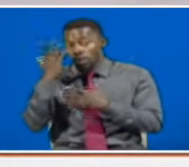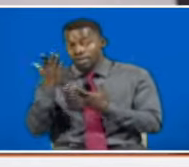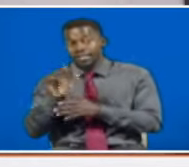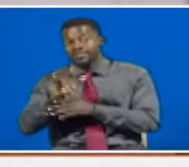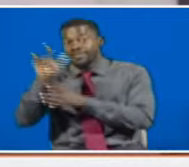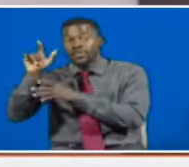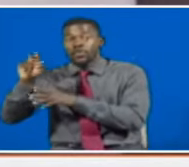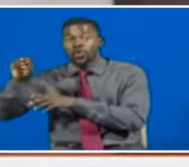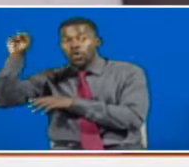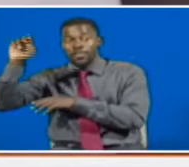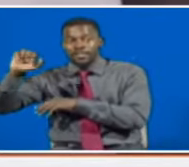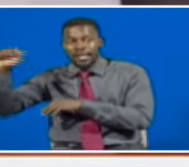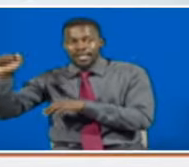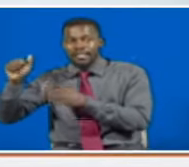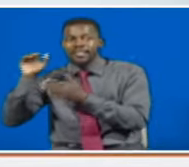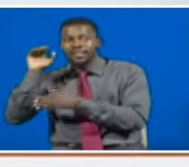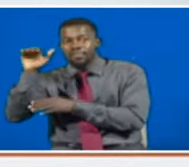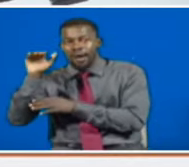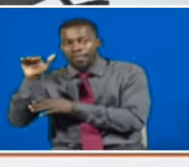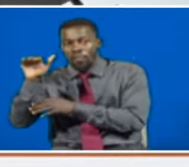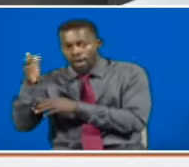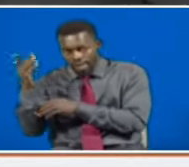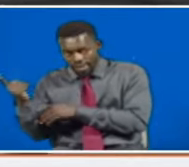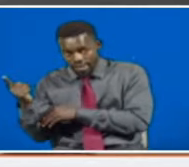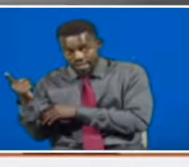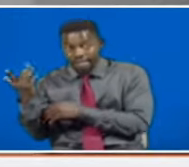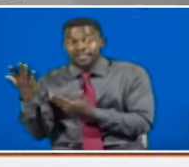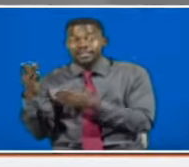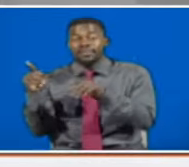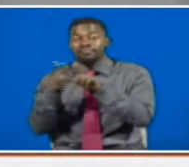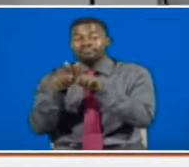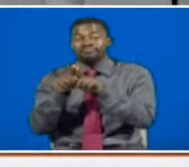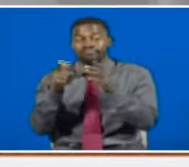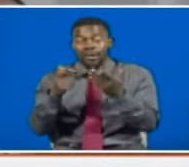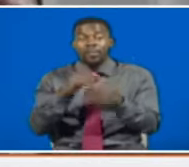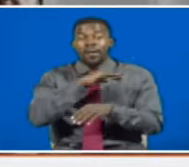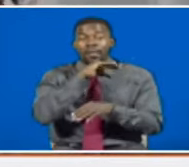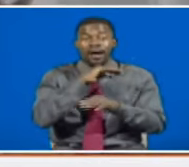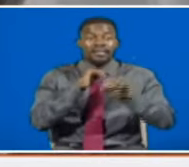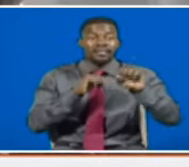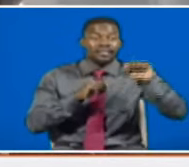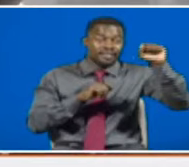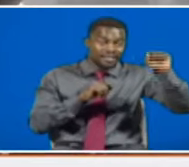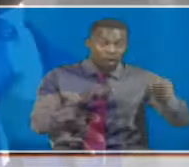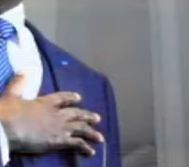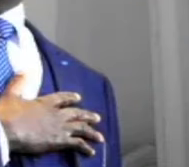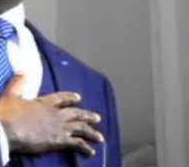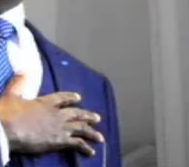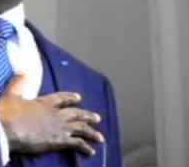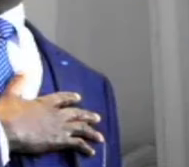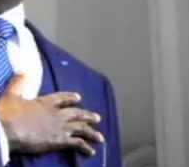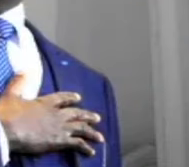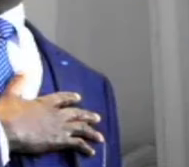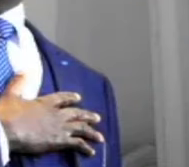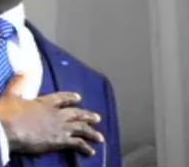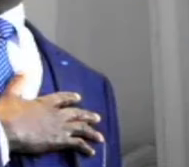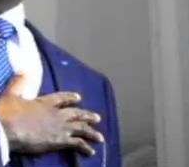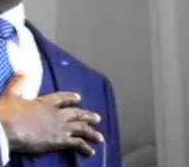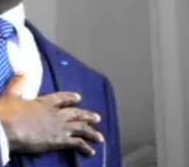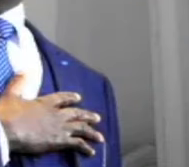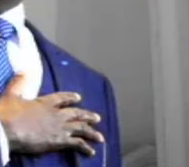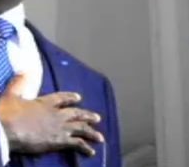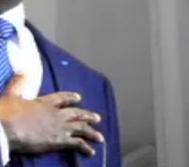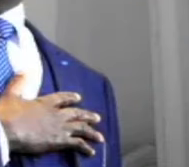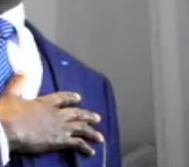Egypt and another visit to Zimbabwe. On his part, the former premier will also look south with stopovers in Zimbabwe, Malawi,